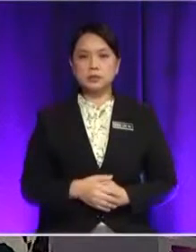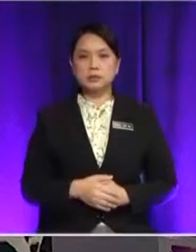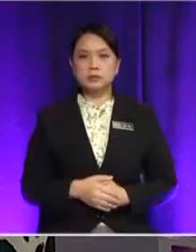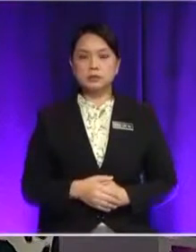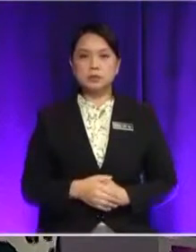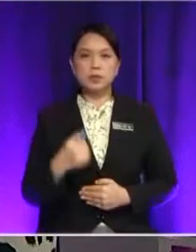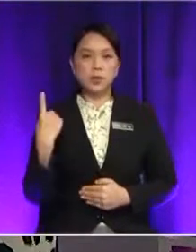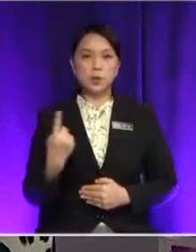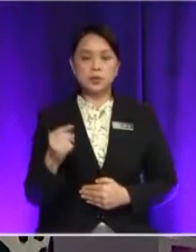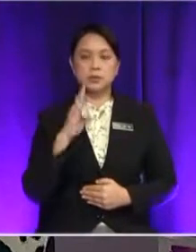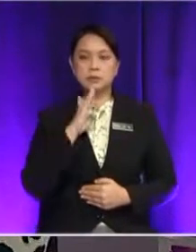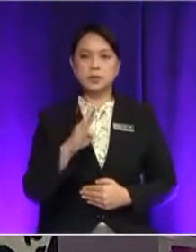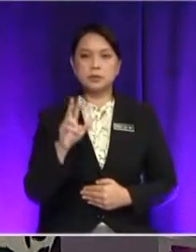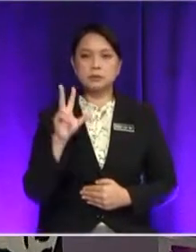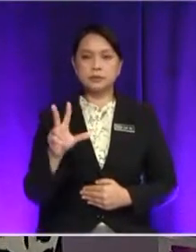always be